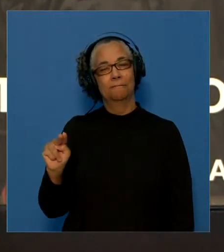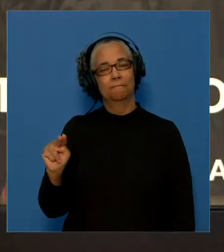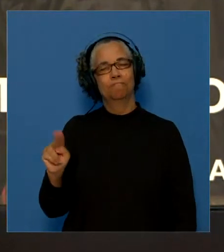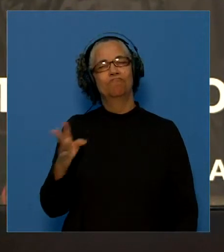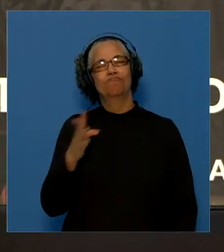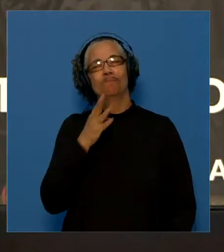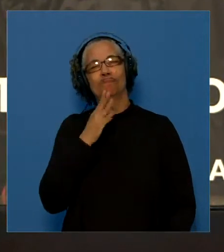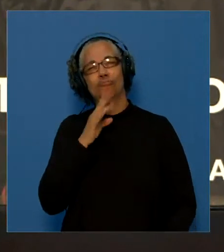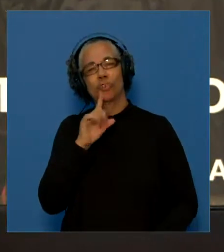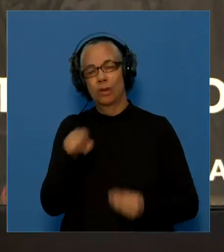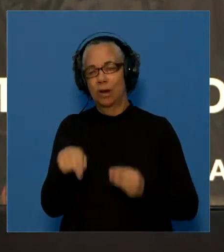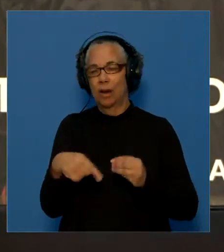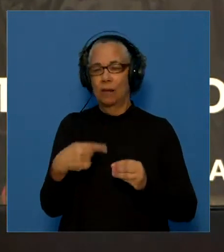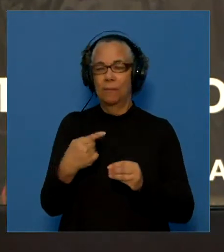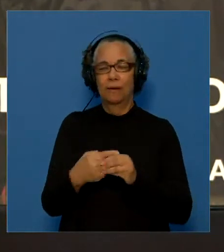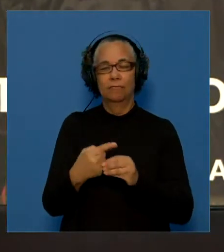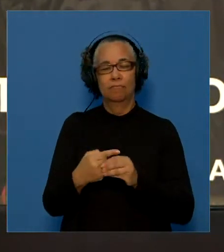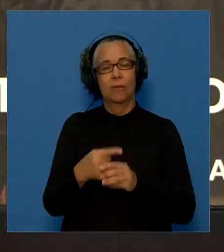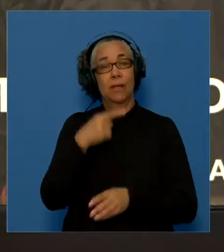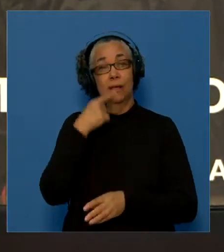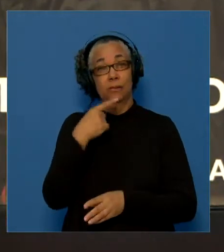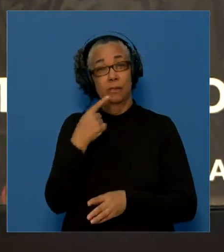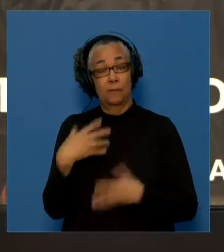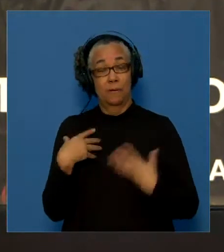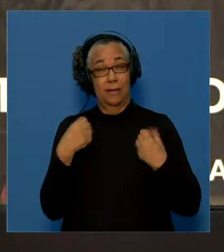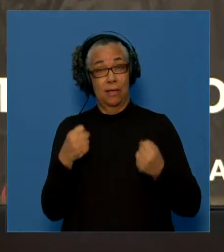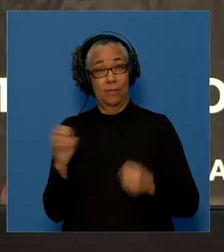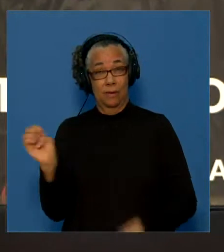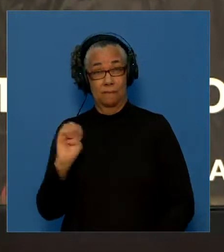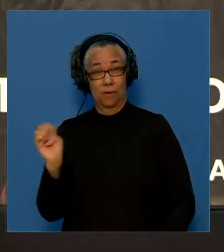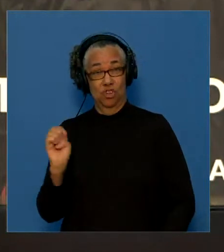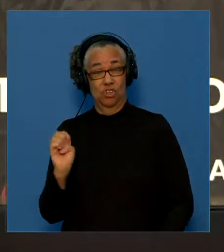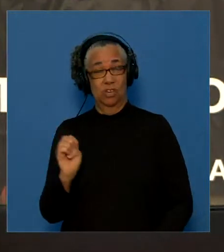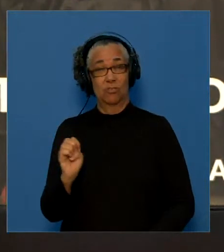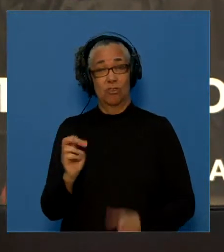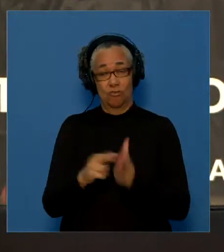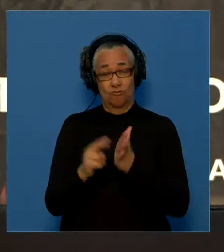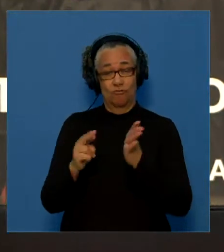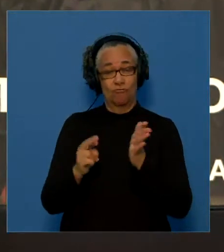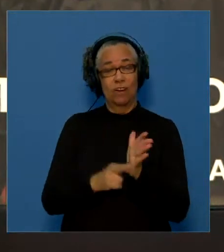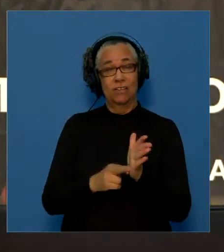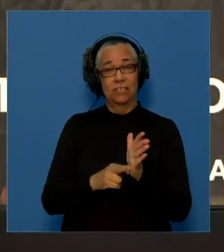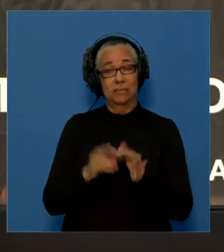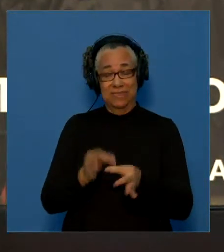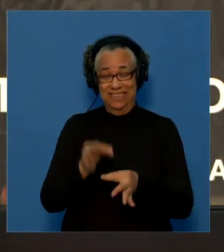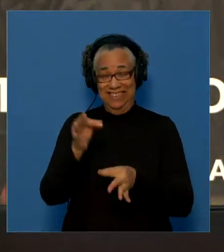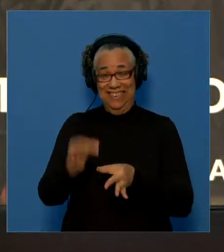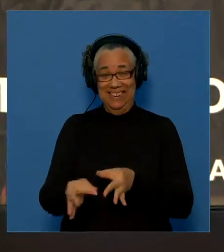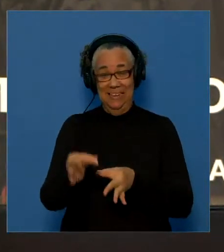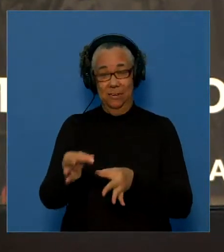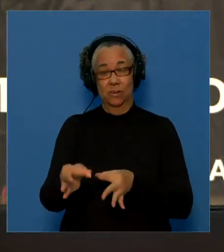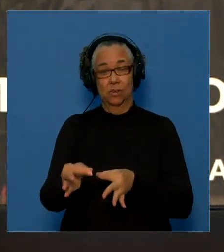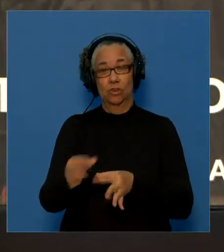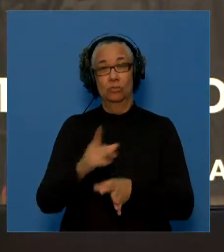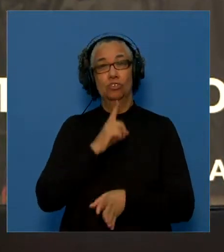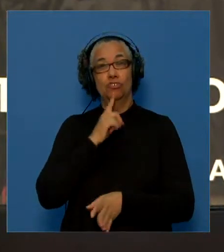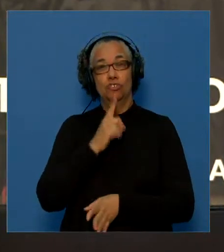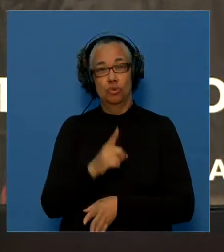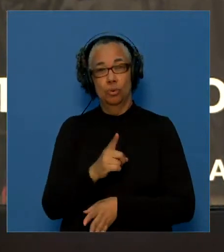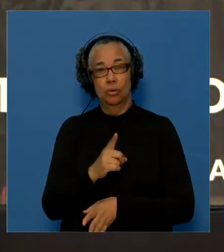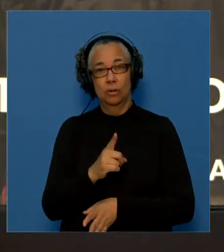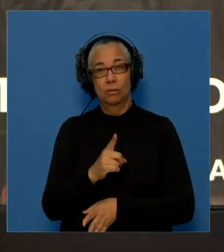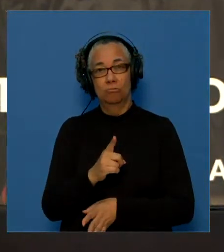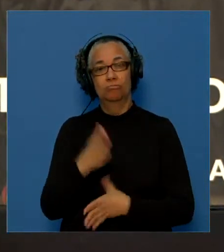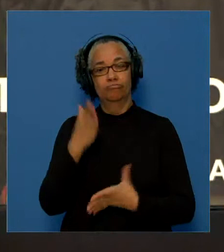to enforcement of the public health emergency regulations that have been extended to ensure that we put an end to